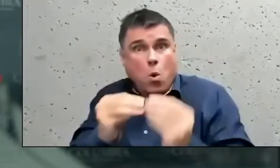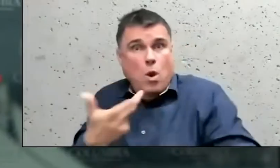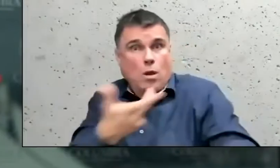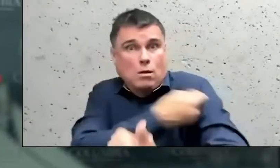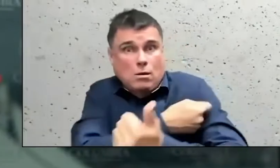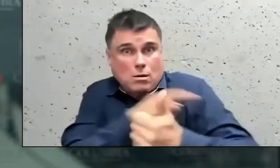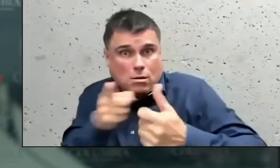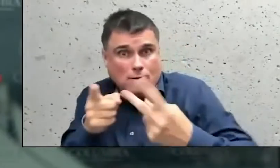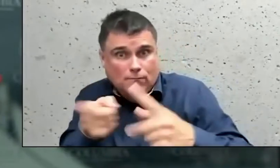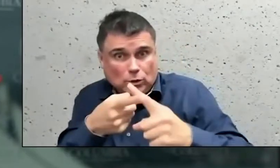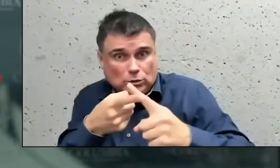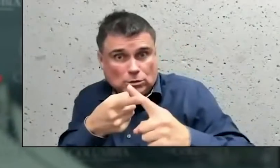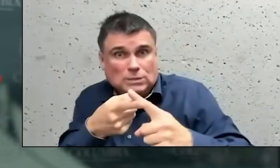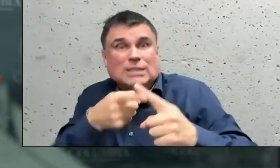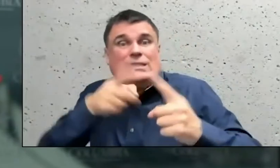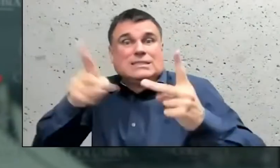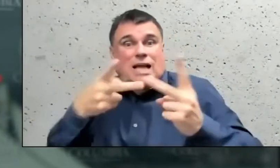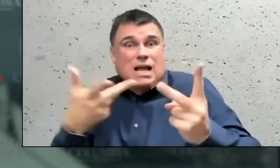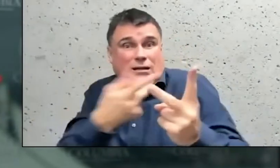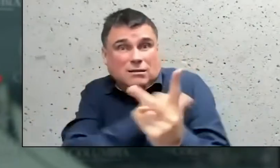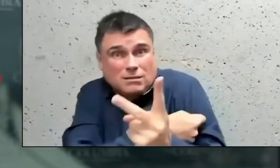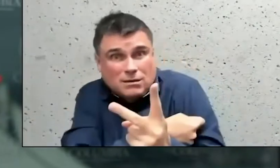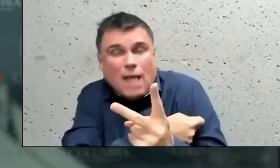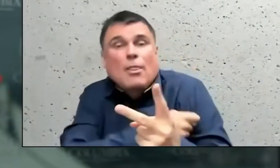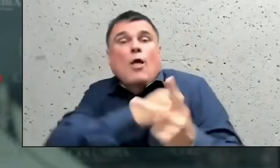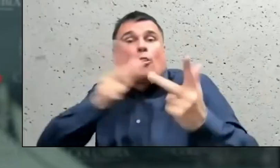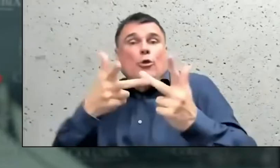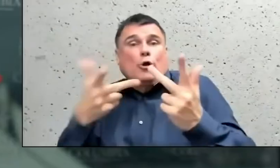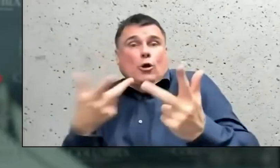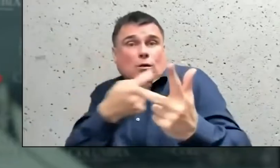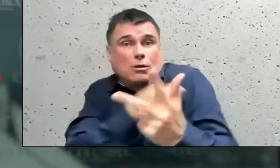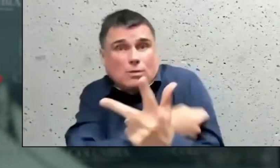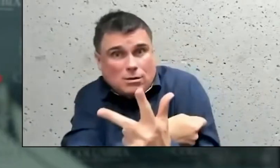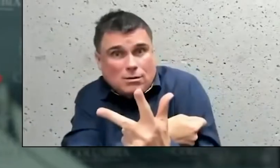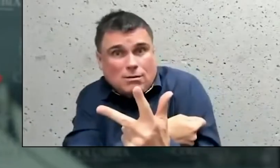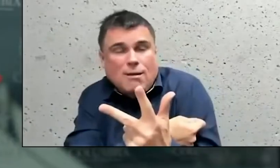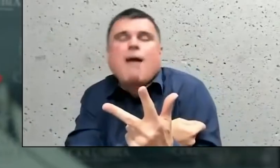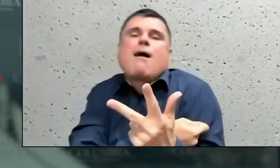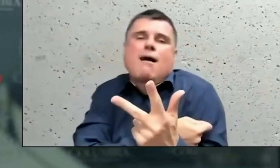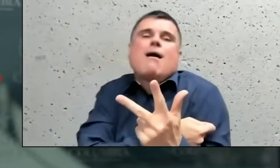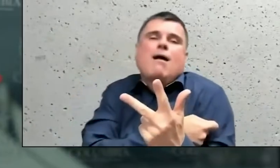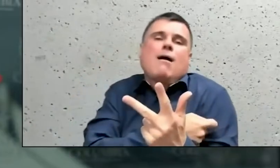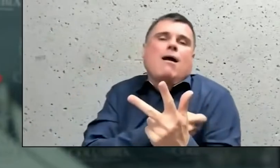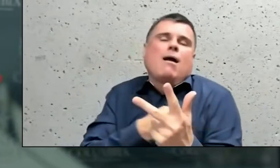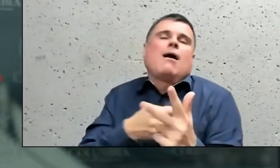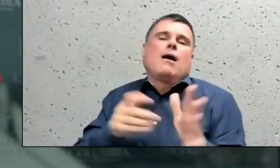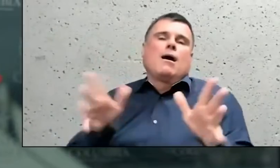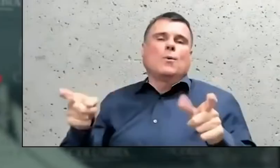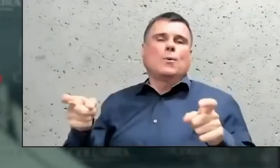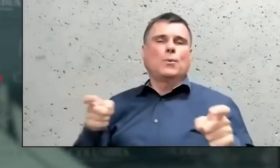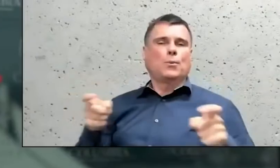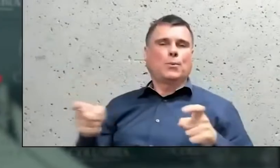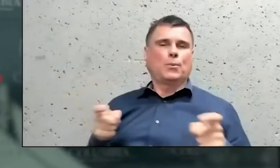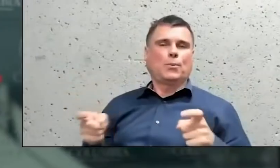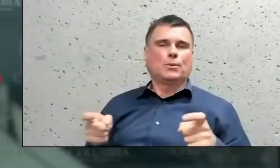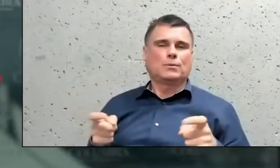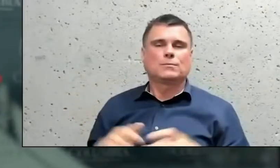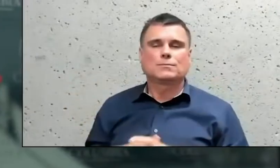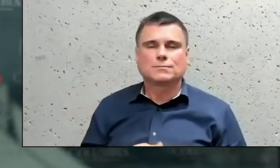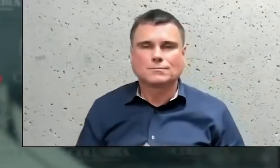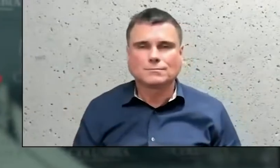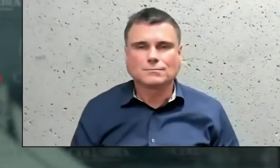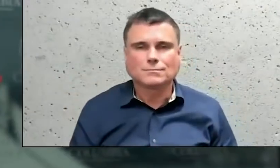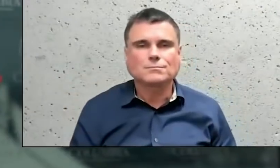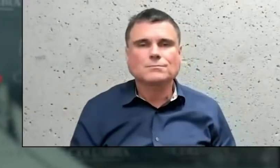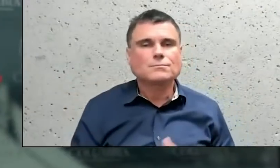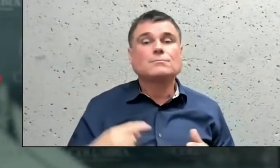a COVID-19 vaccine. Over the last period, as you know, people have been coming down from the Northern Health Authority to other health authorities.